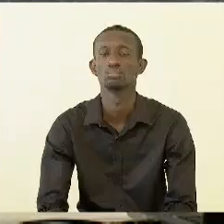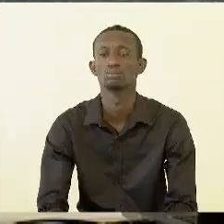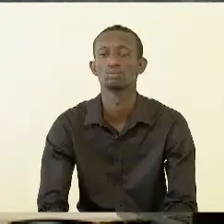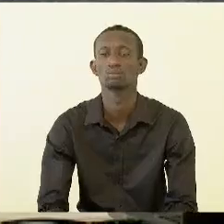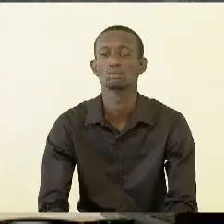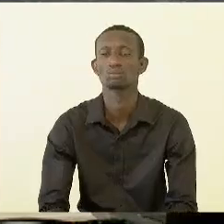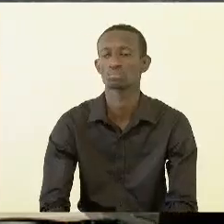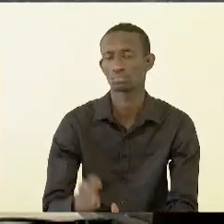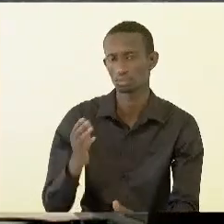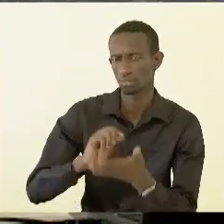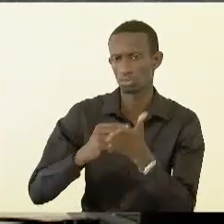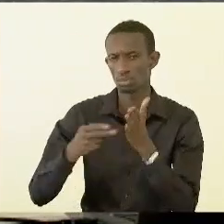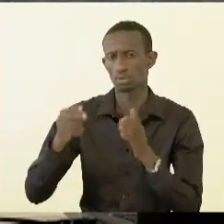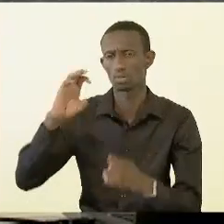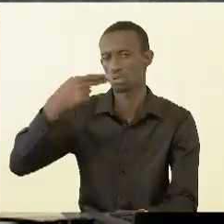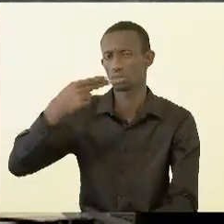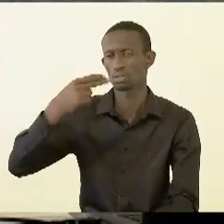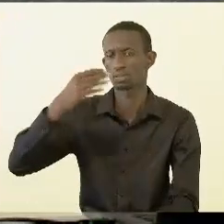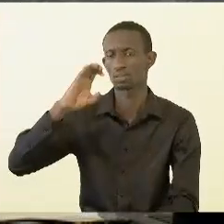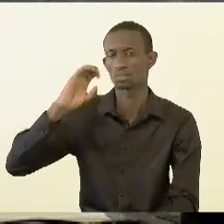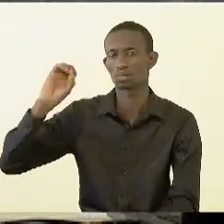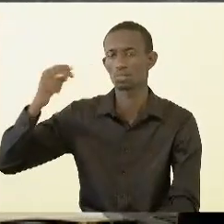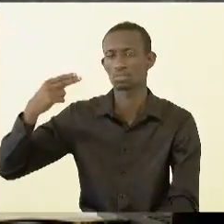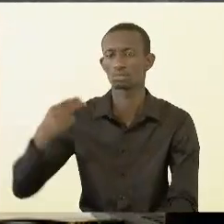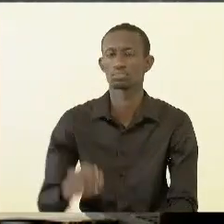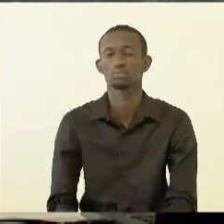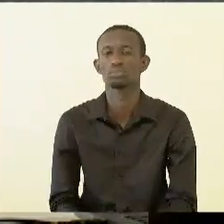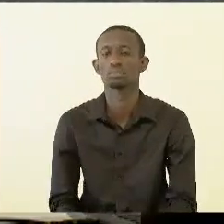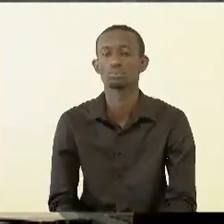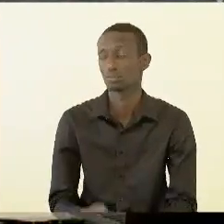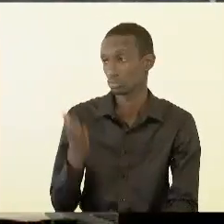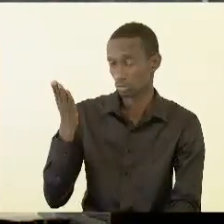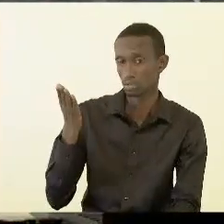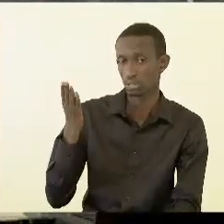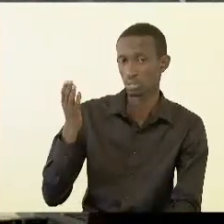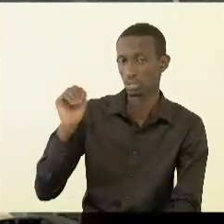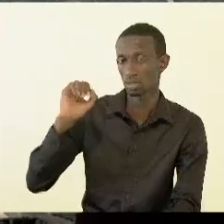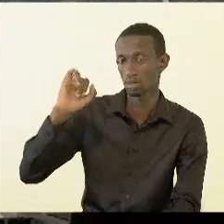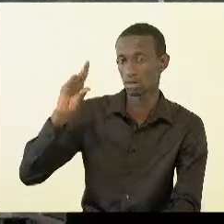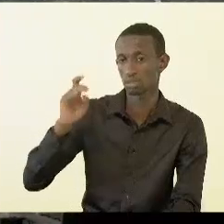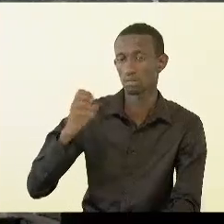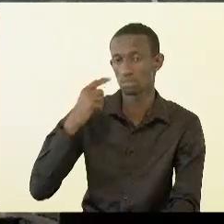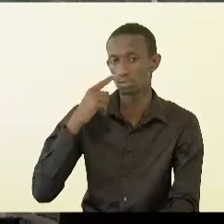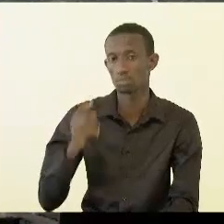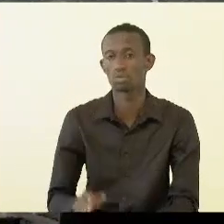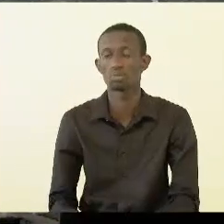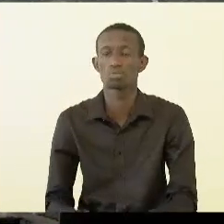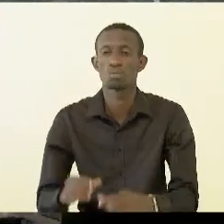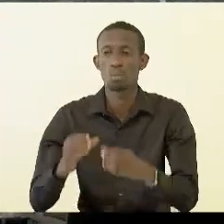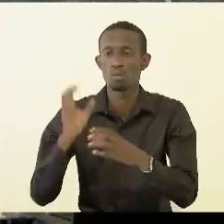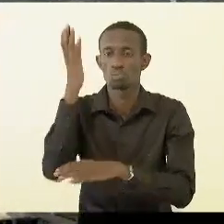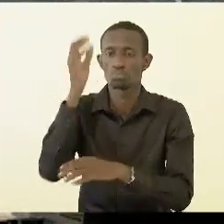which is HCOH, and some other acids. This methanoic acid is found in the stings of the